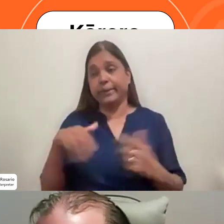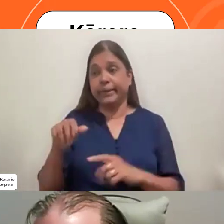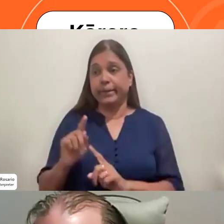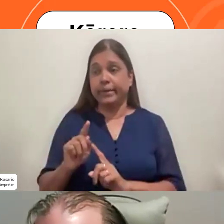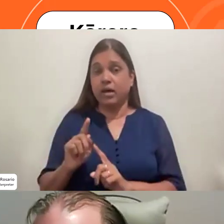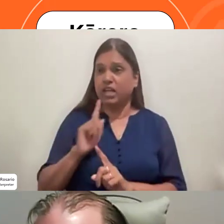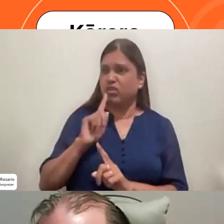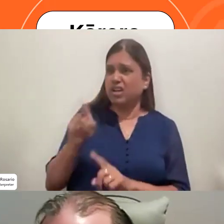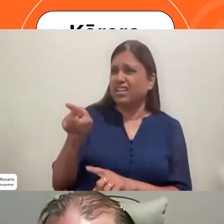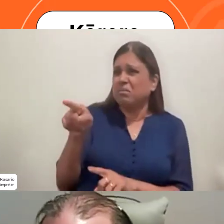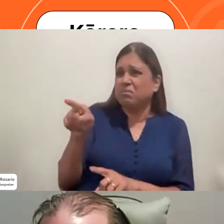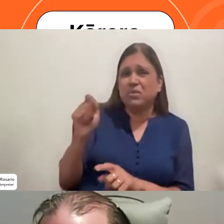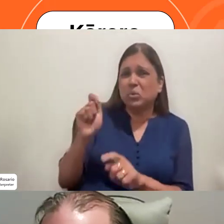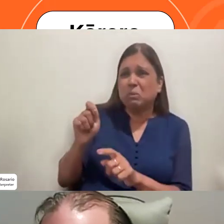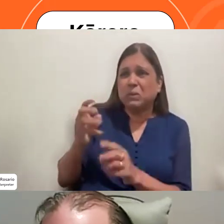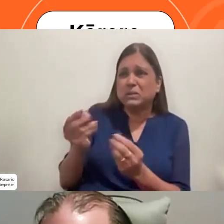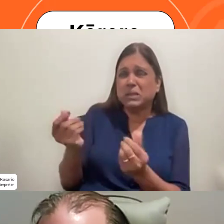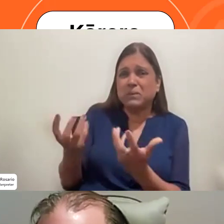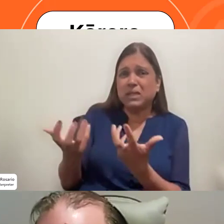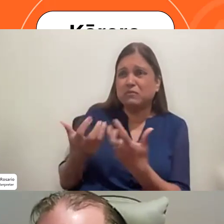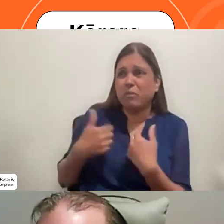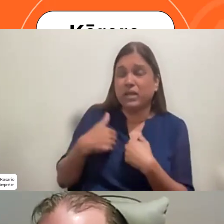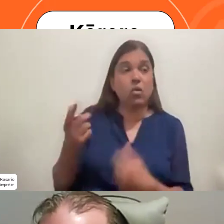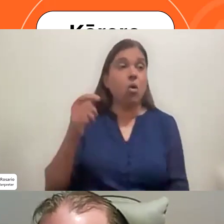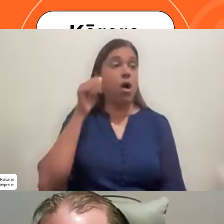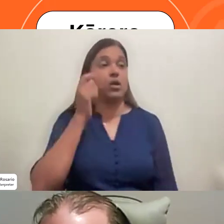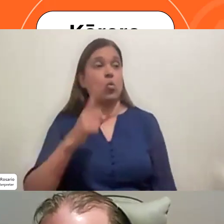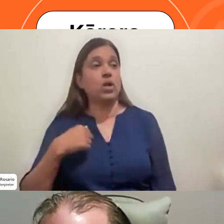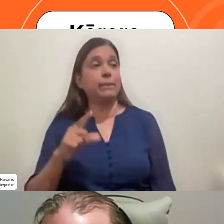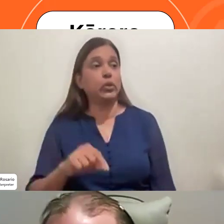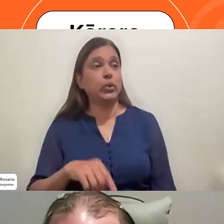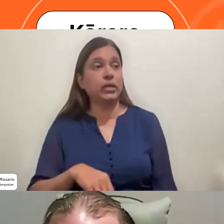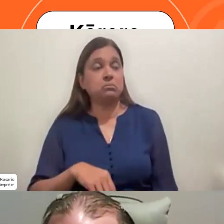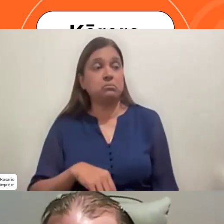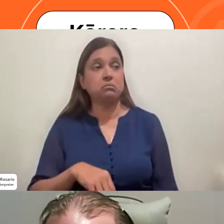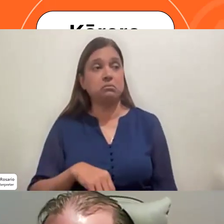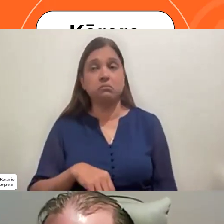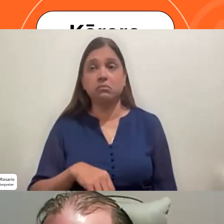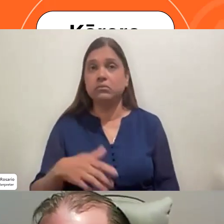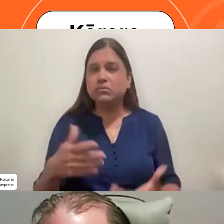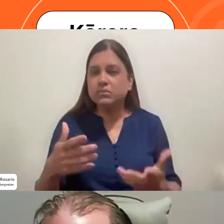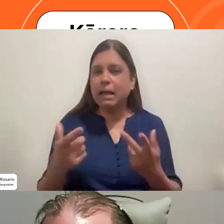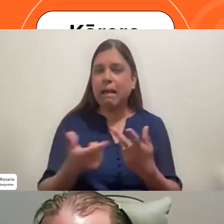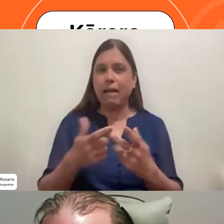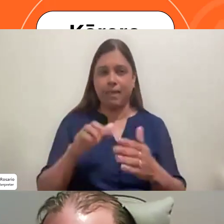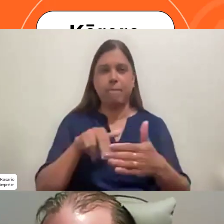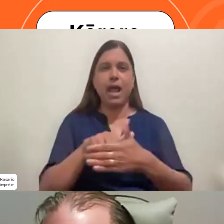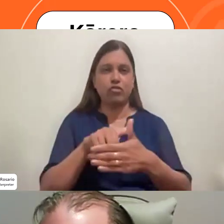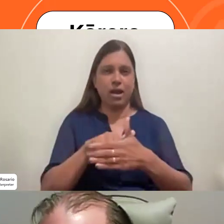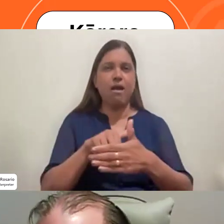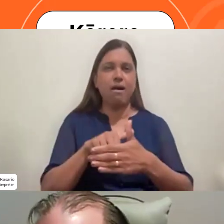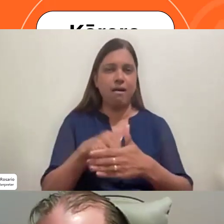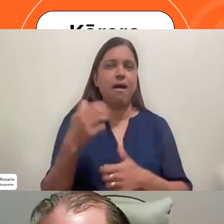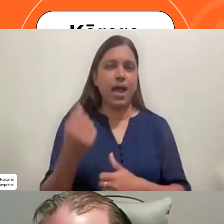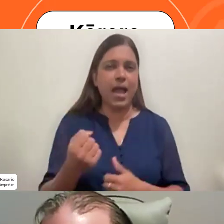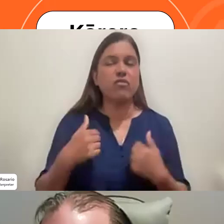start pushing back and say, you know, and so I know what I'm doing. So that is also another sort of barrier that we have to